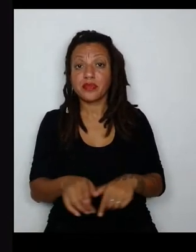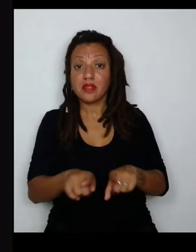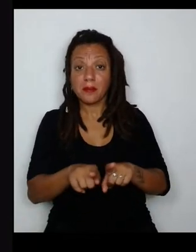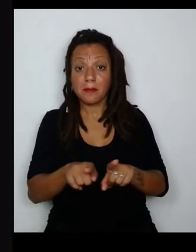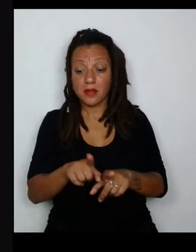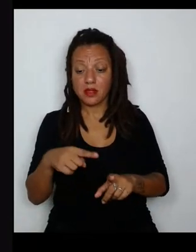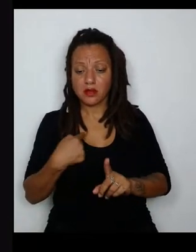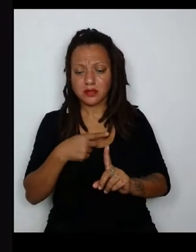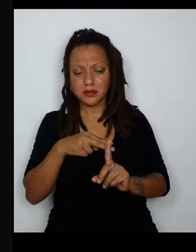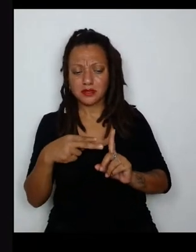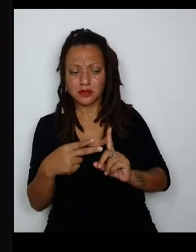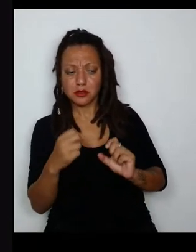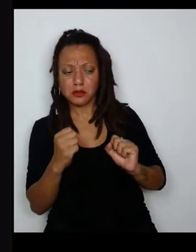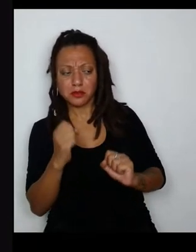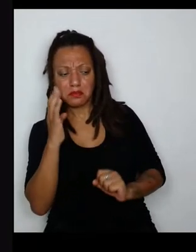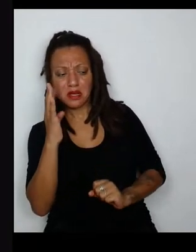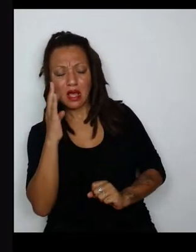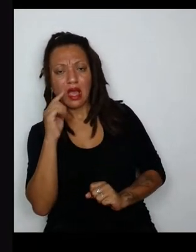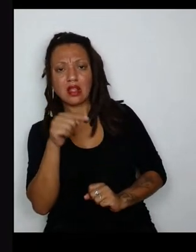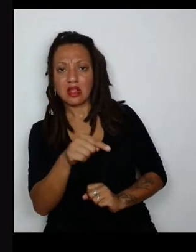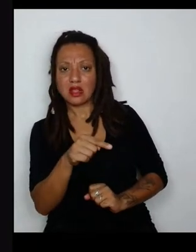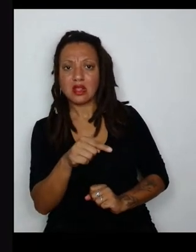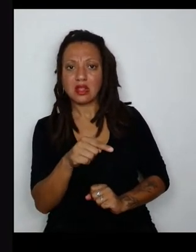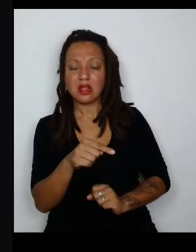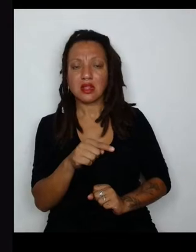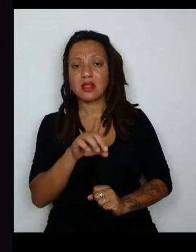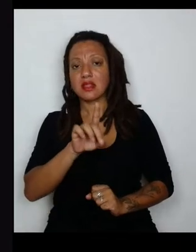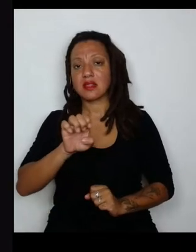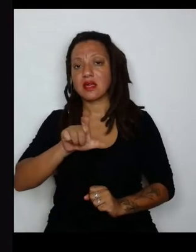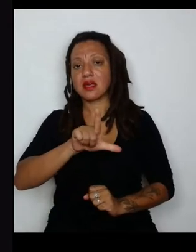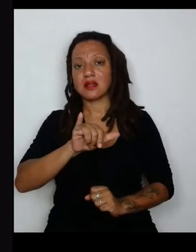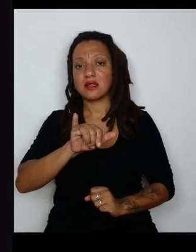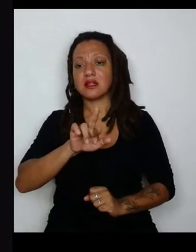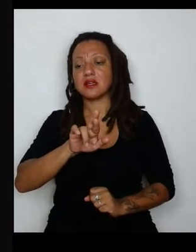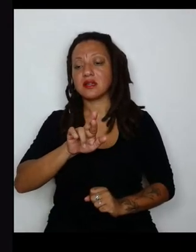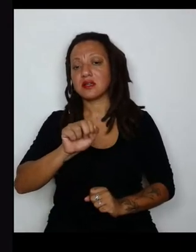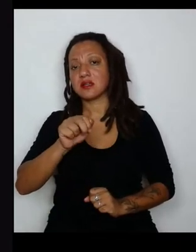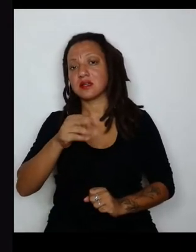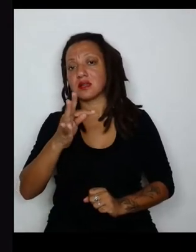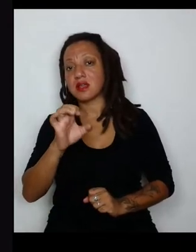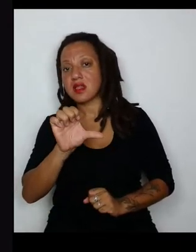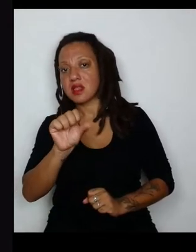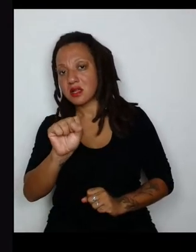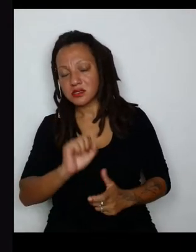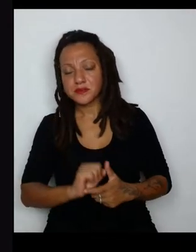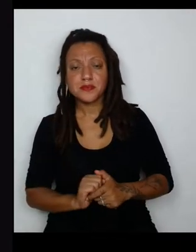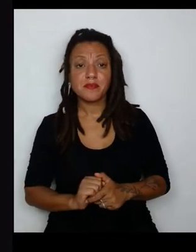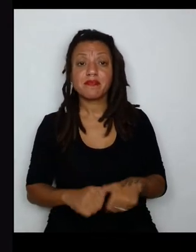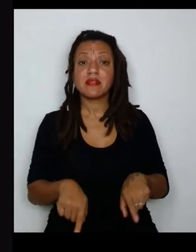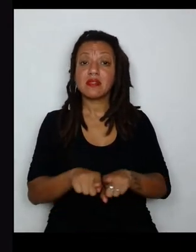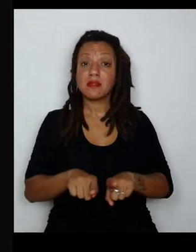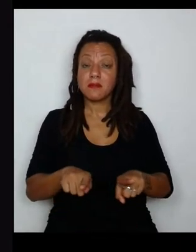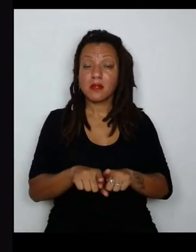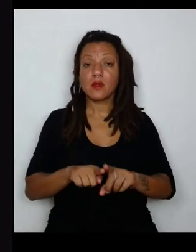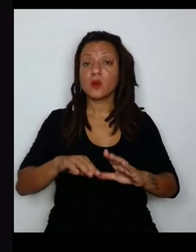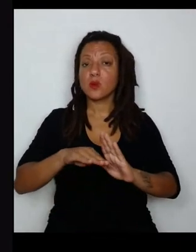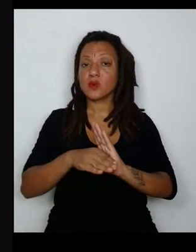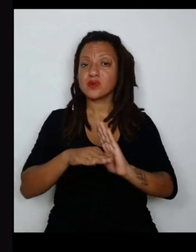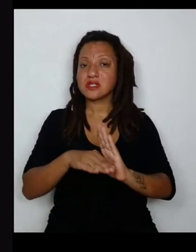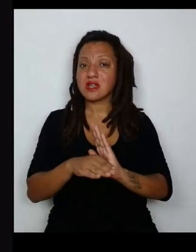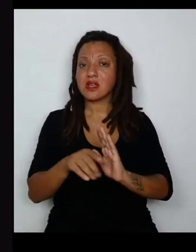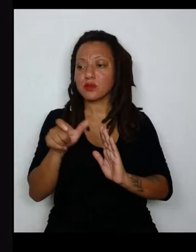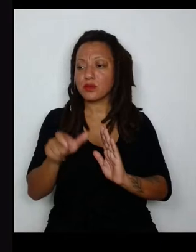in all their diversity they demonstrate that the concept of whiteness as the skin of caucasians